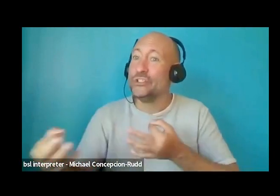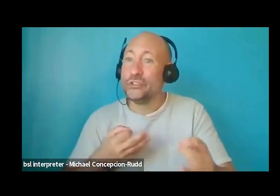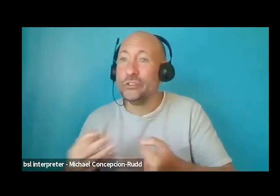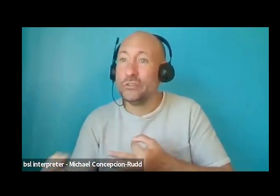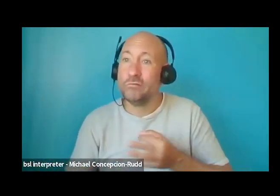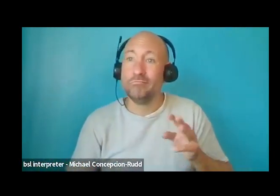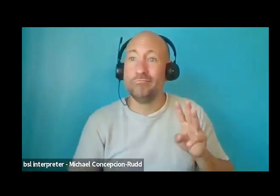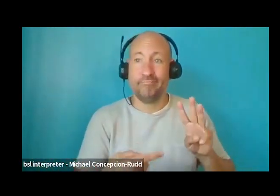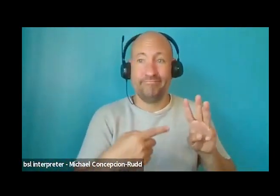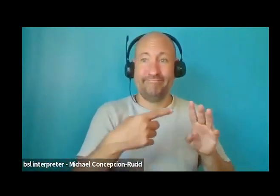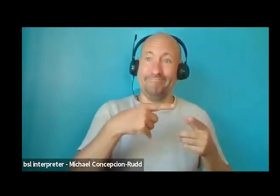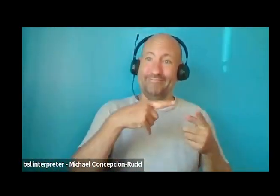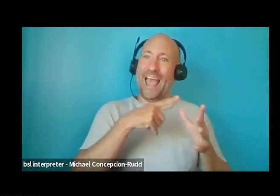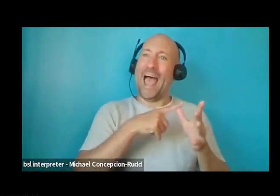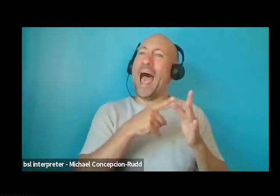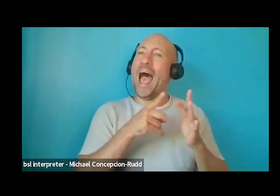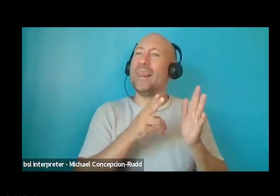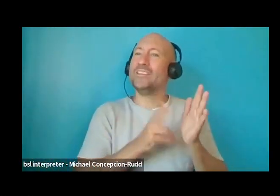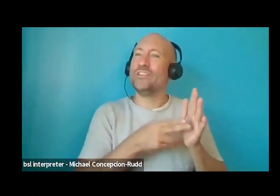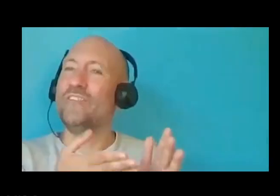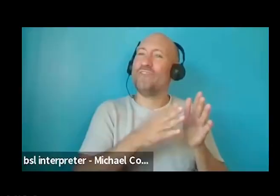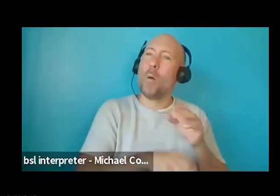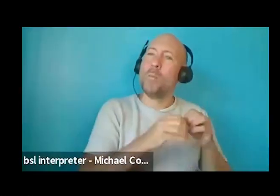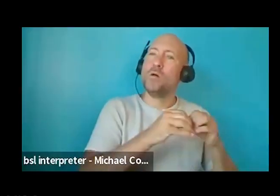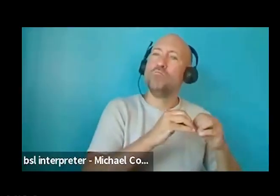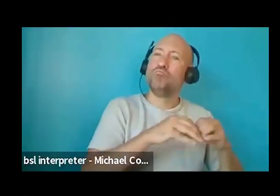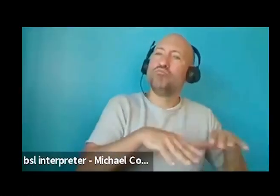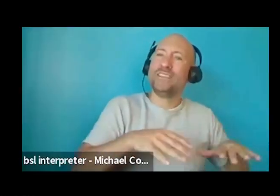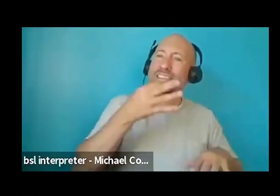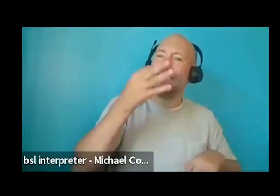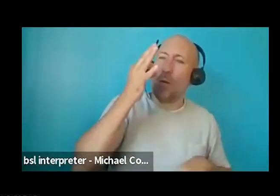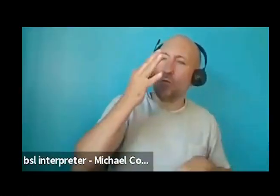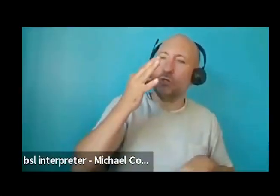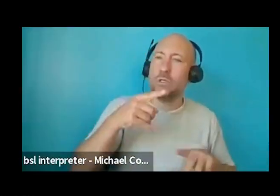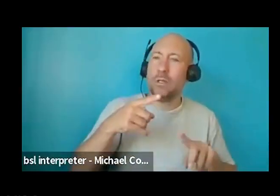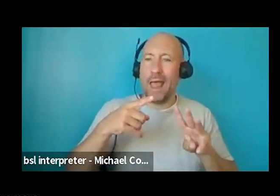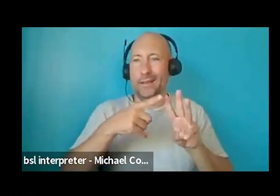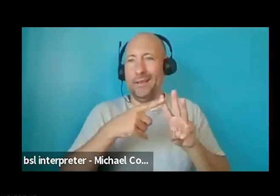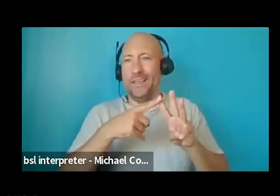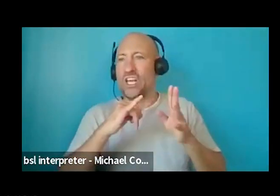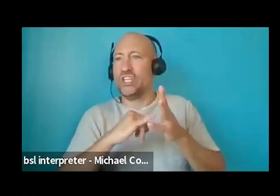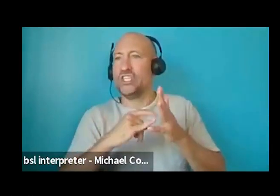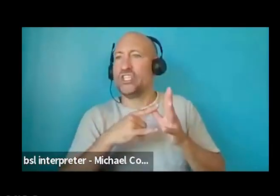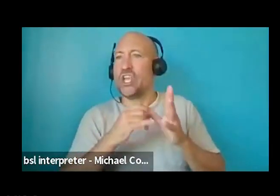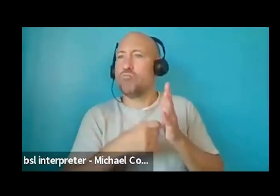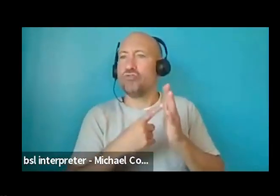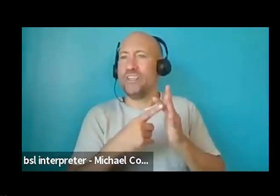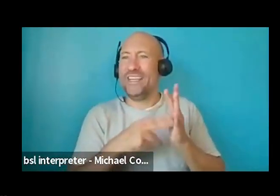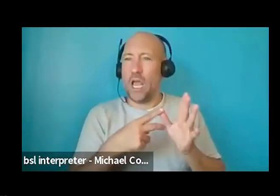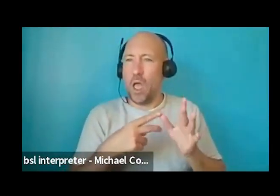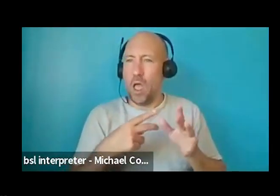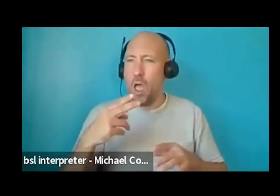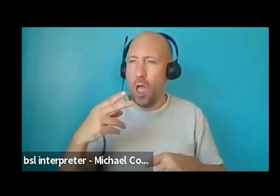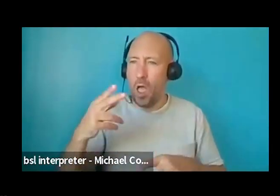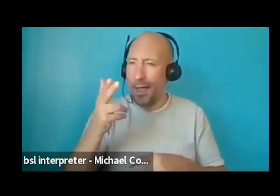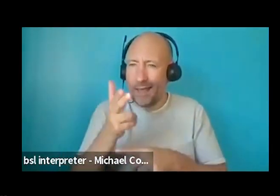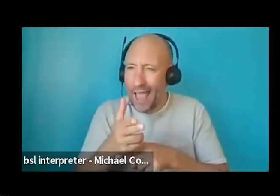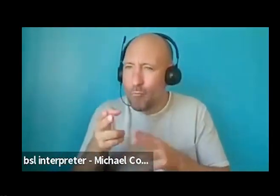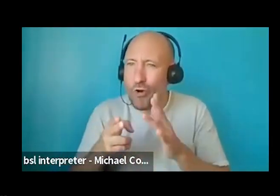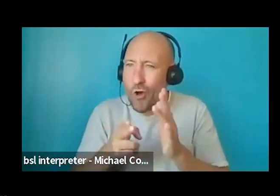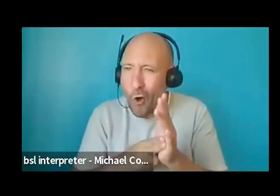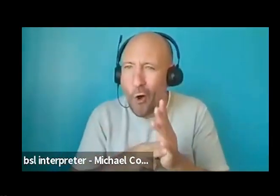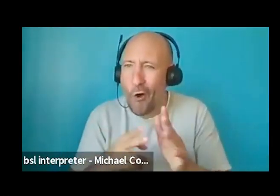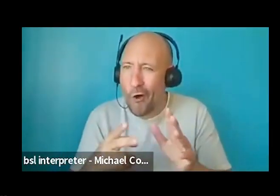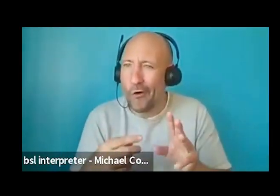invite Alison from British Council and Sabrina to switch on their cameras and microphones, unlike me. And I will